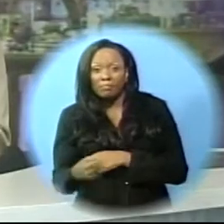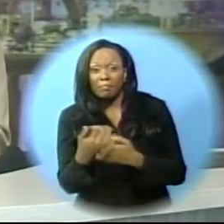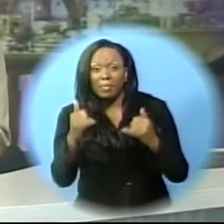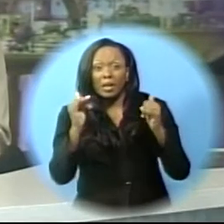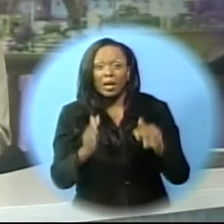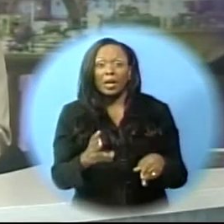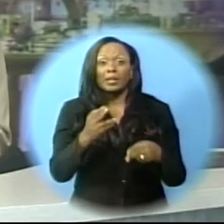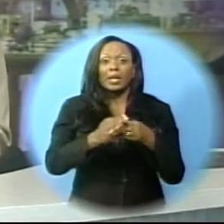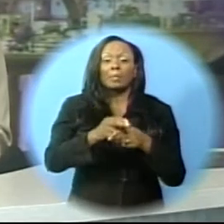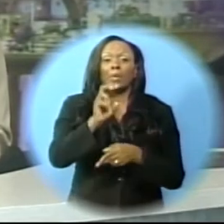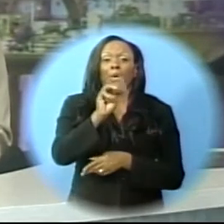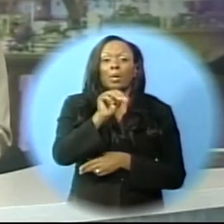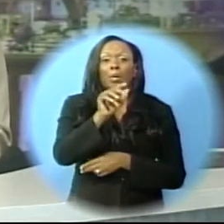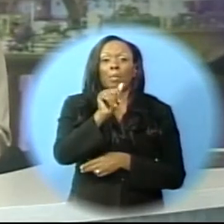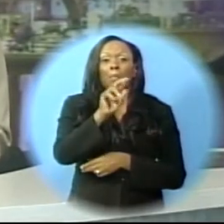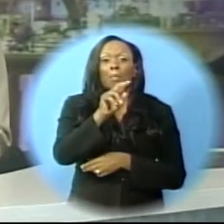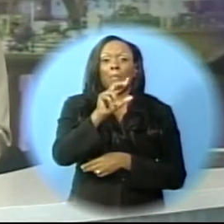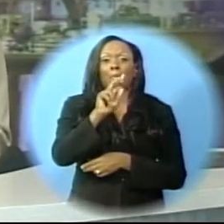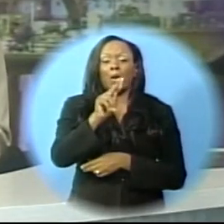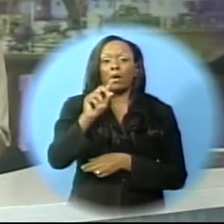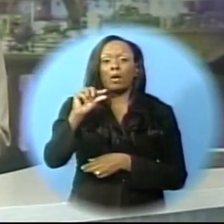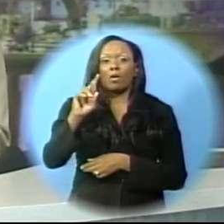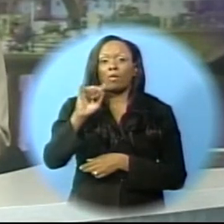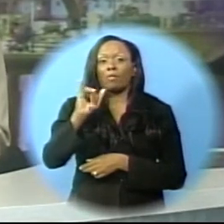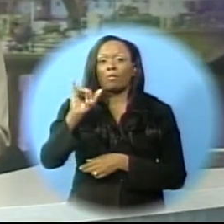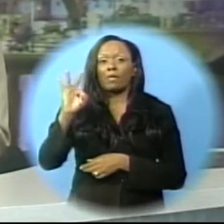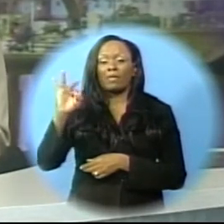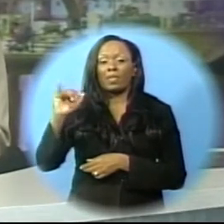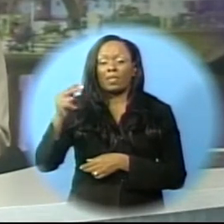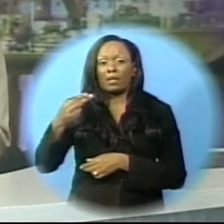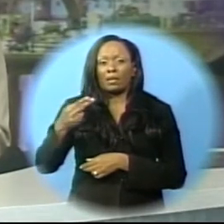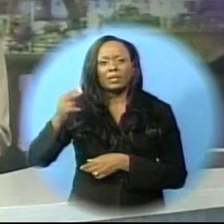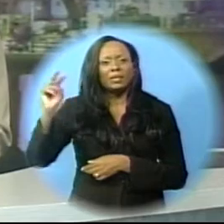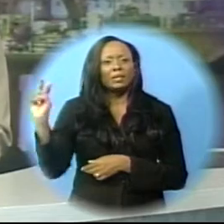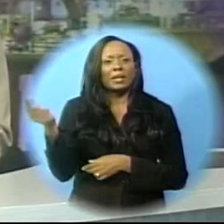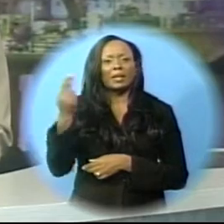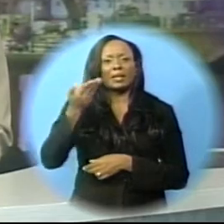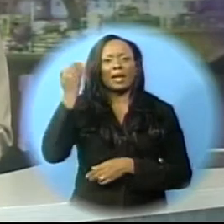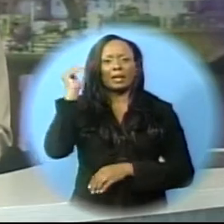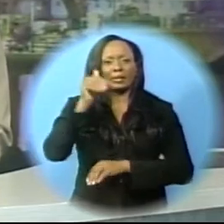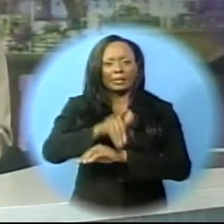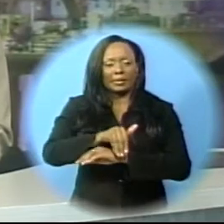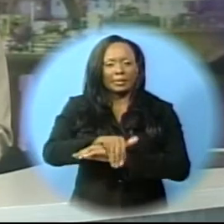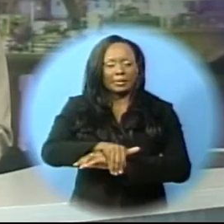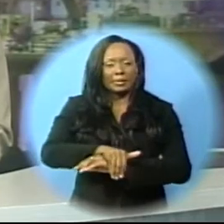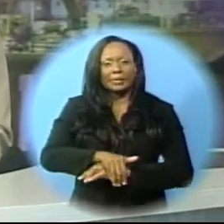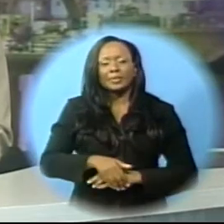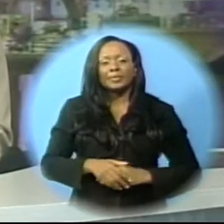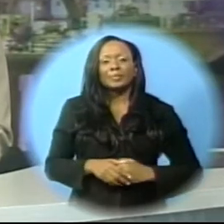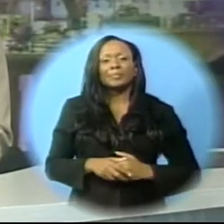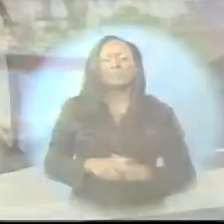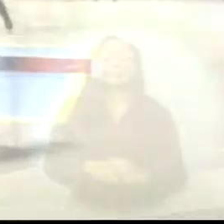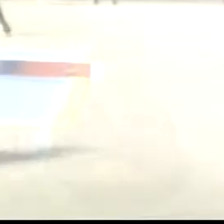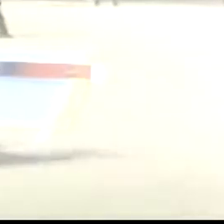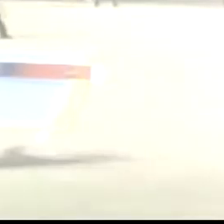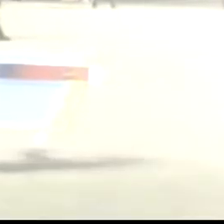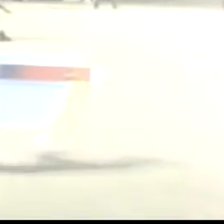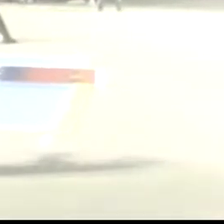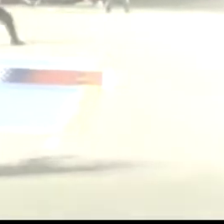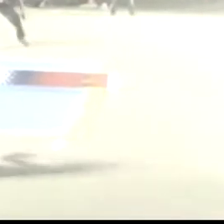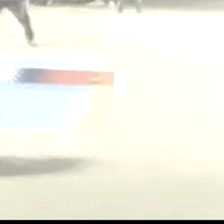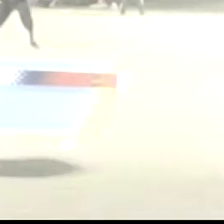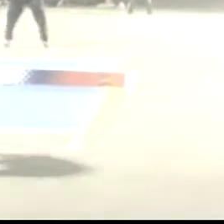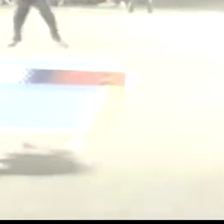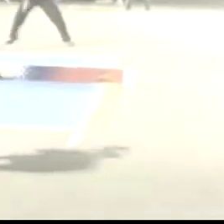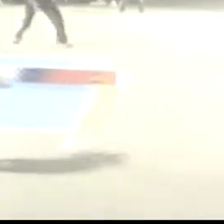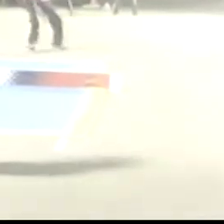was only second best last night, the opening night of the Burger King Invitational Tournament. Venom lost to a former number one